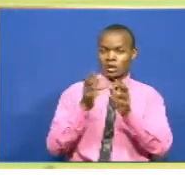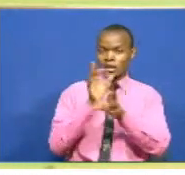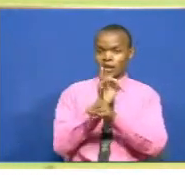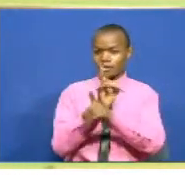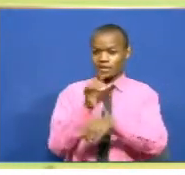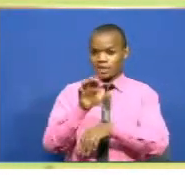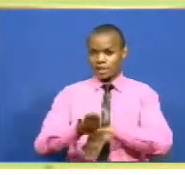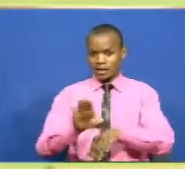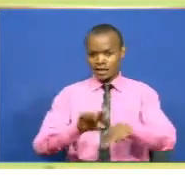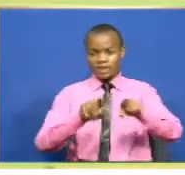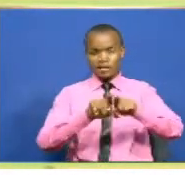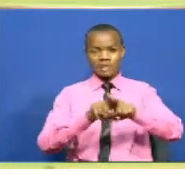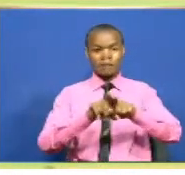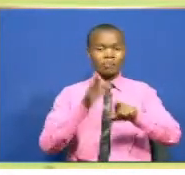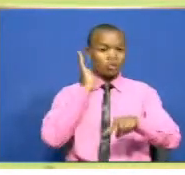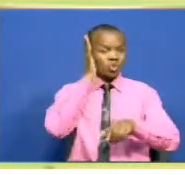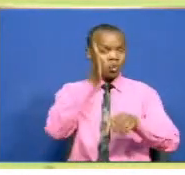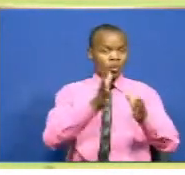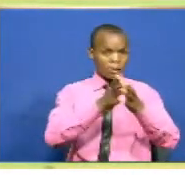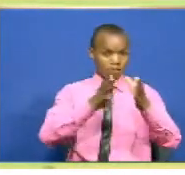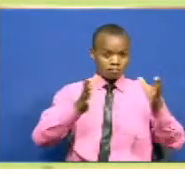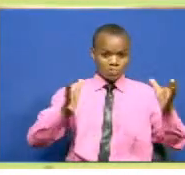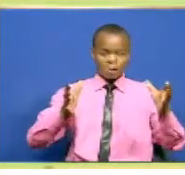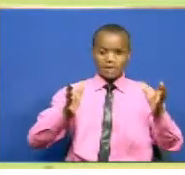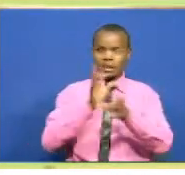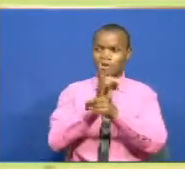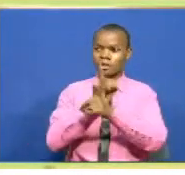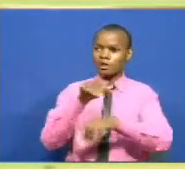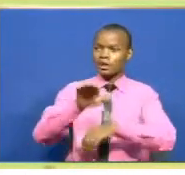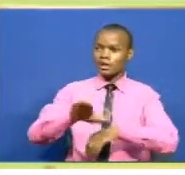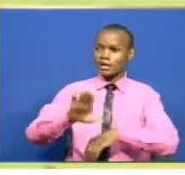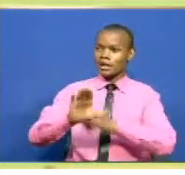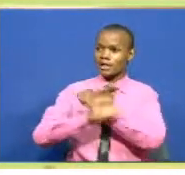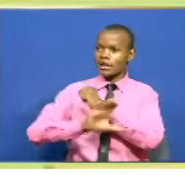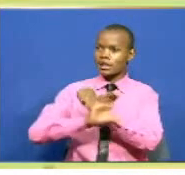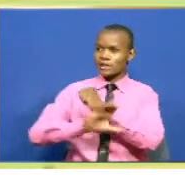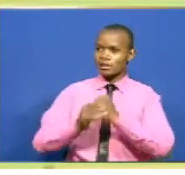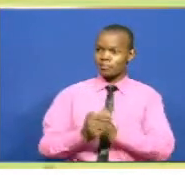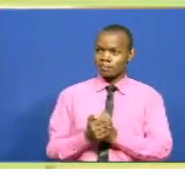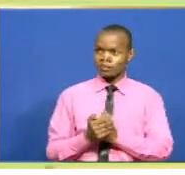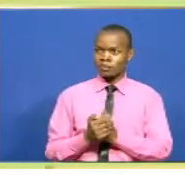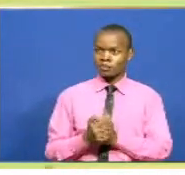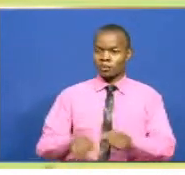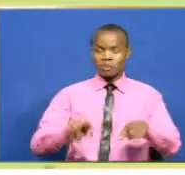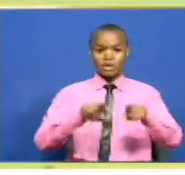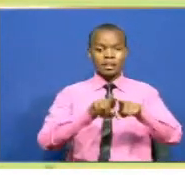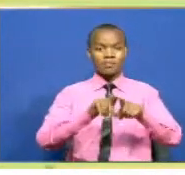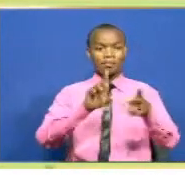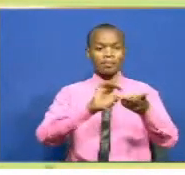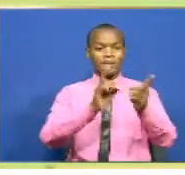this to all the African countries. At the same time, the data services